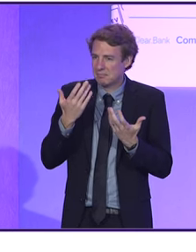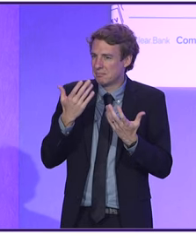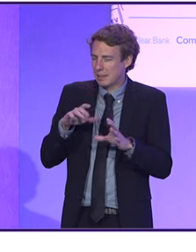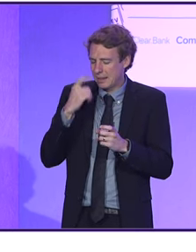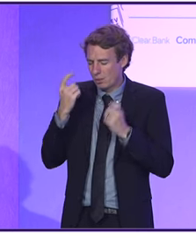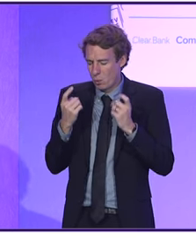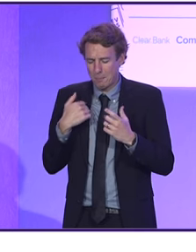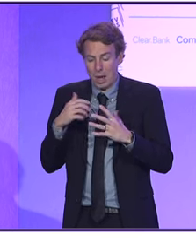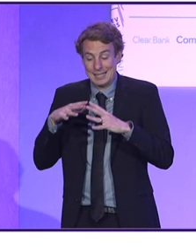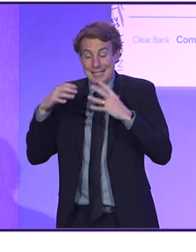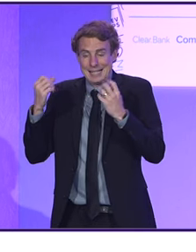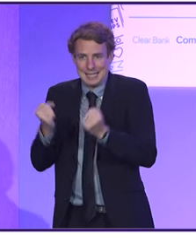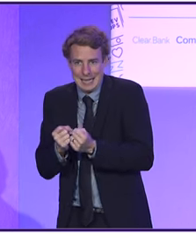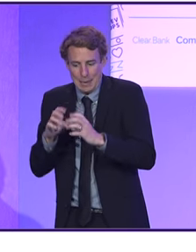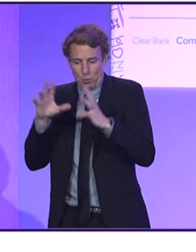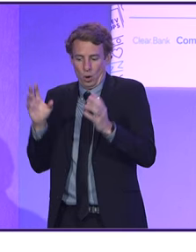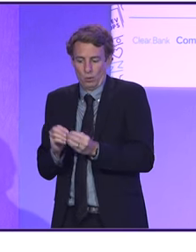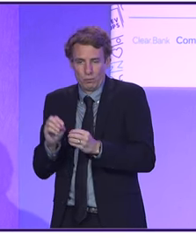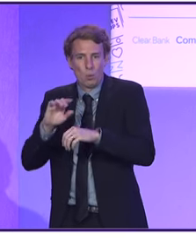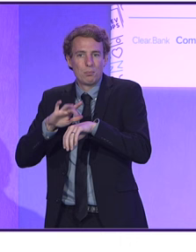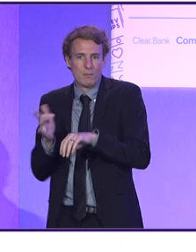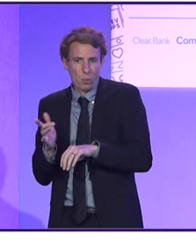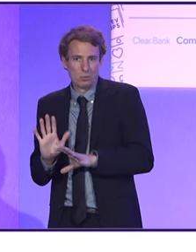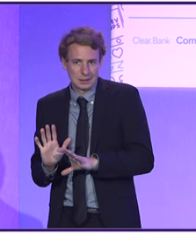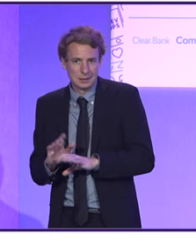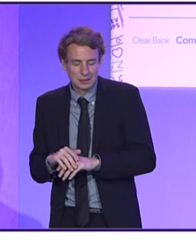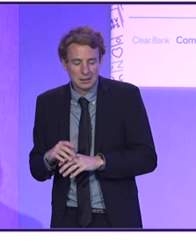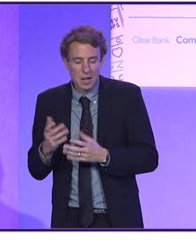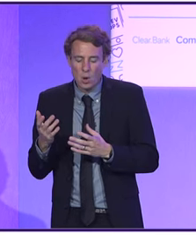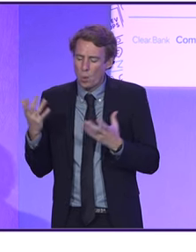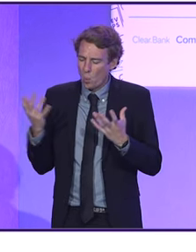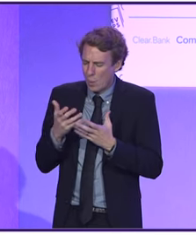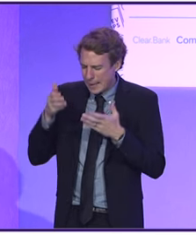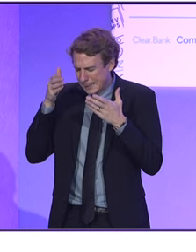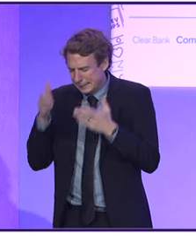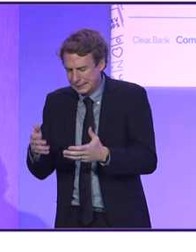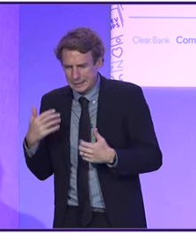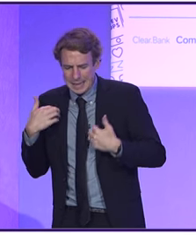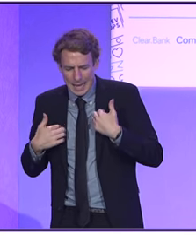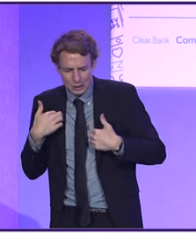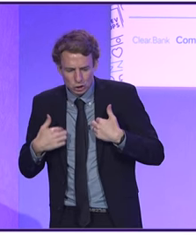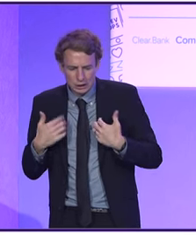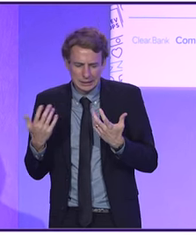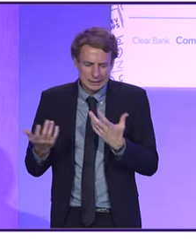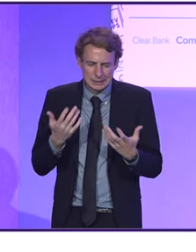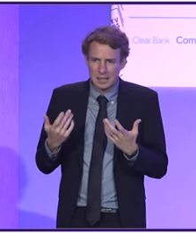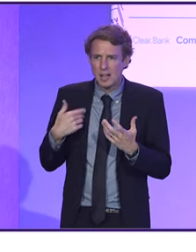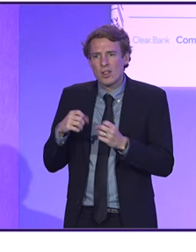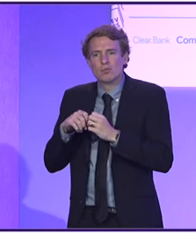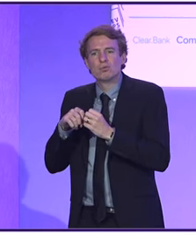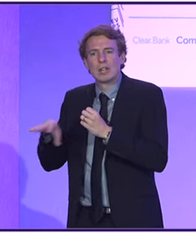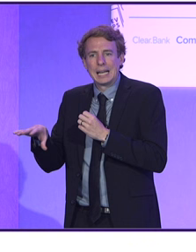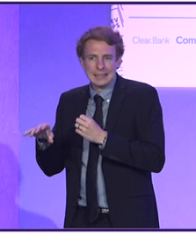whole, partly so we could work out like where to focus our energies, like if the release process was difficult or whatever, and partly because